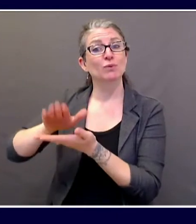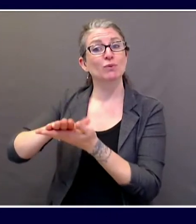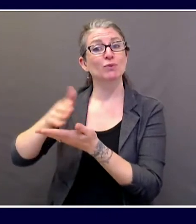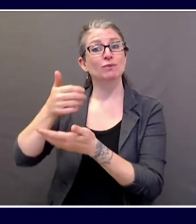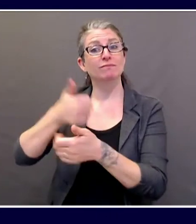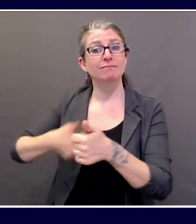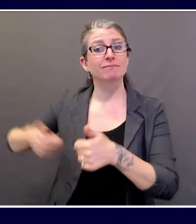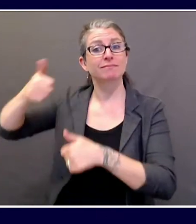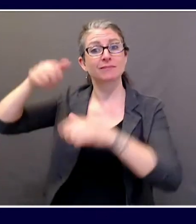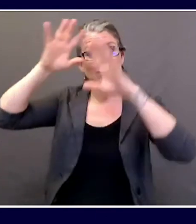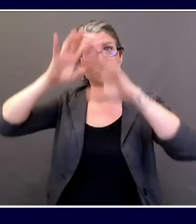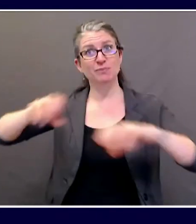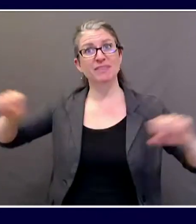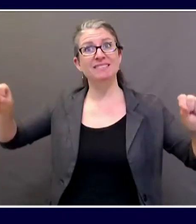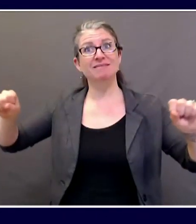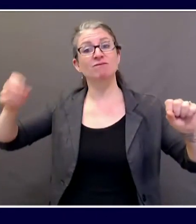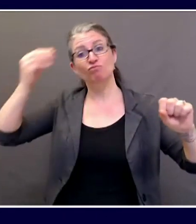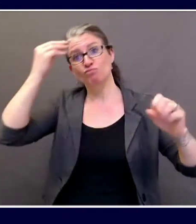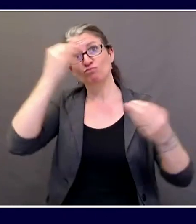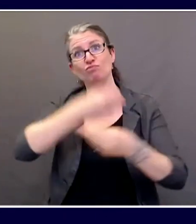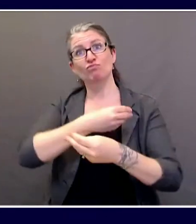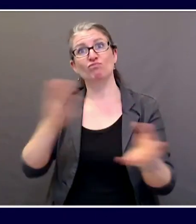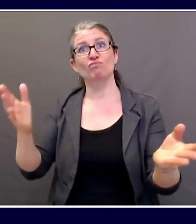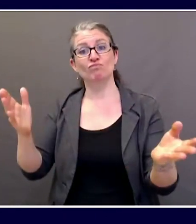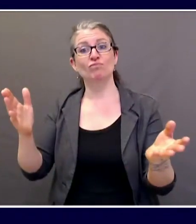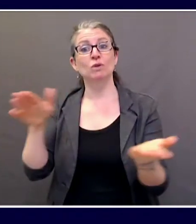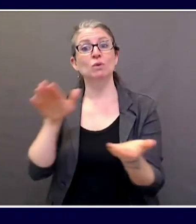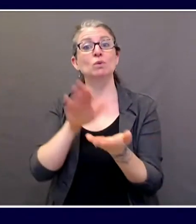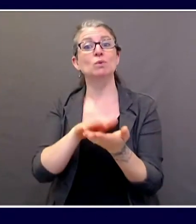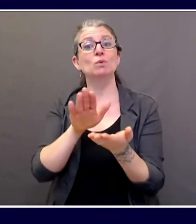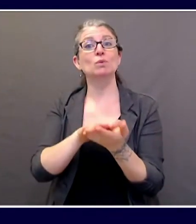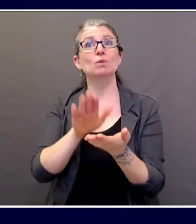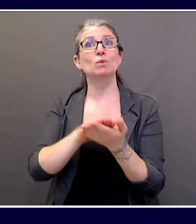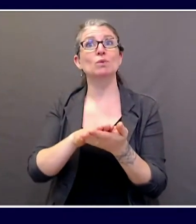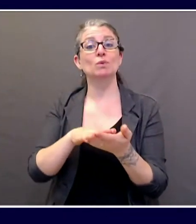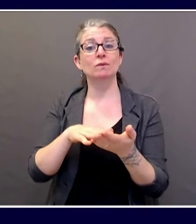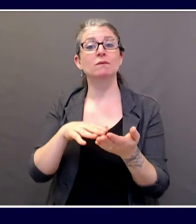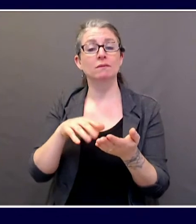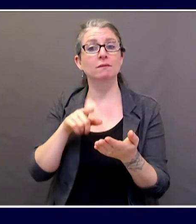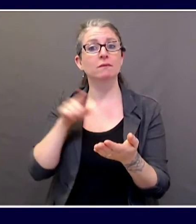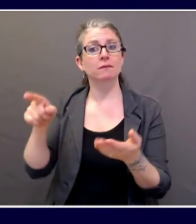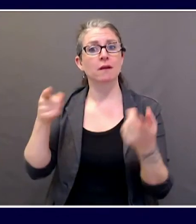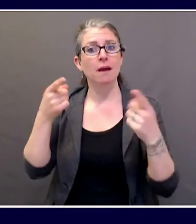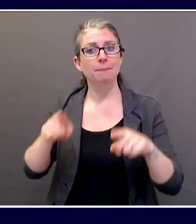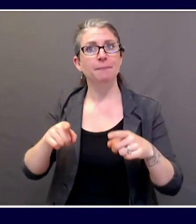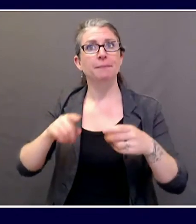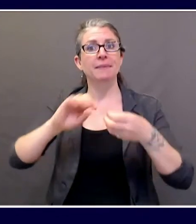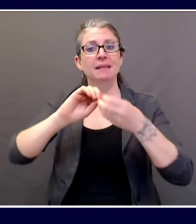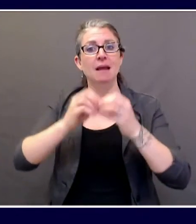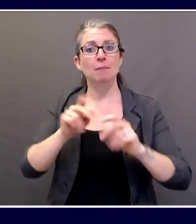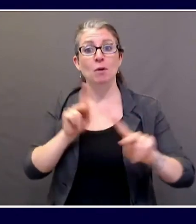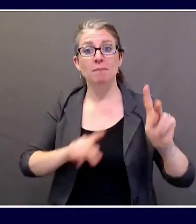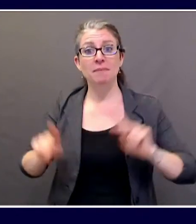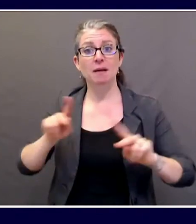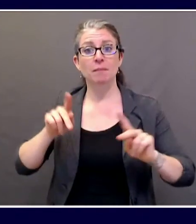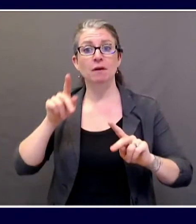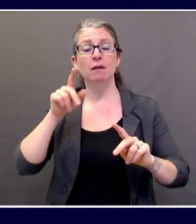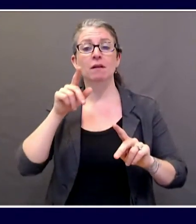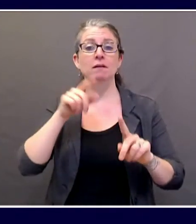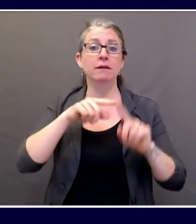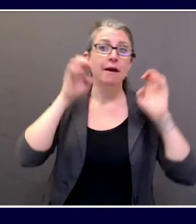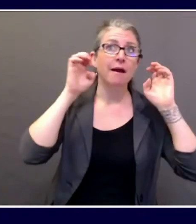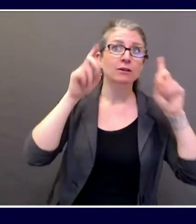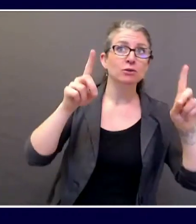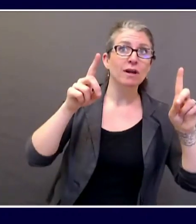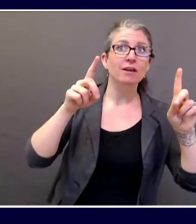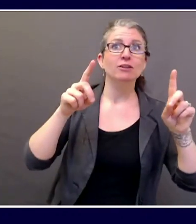about being able to keep schools open. And meanwhile, what do your investigators find when they look into outbreaks? What are the reasons? I mean, with